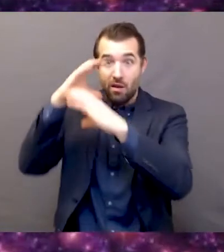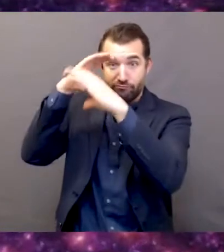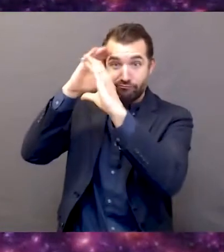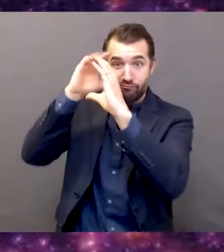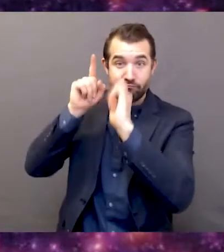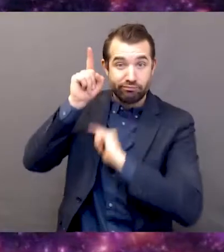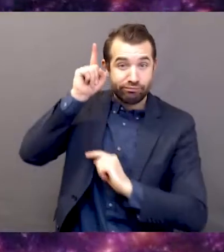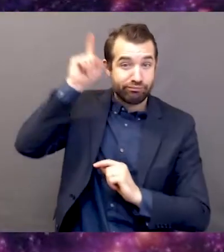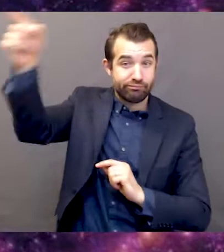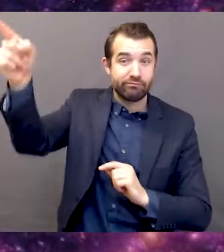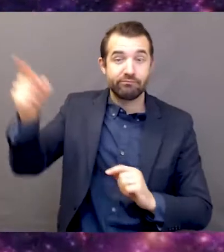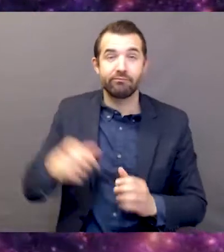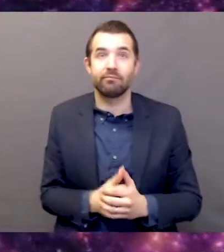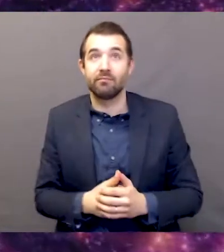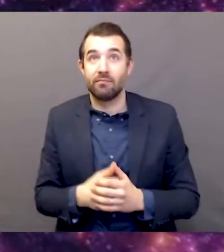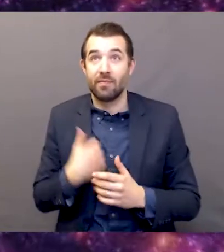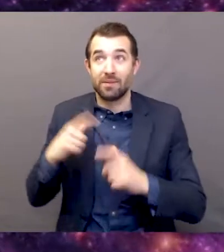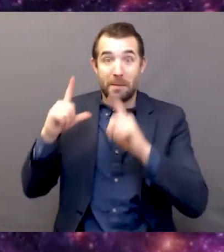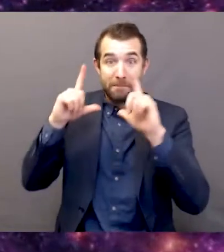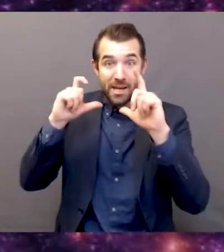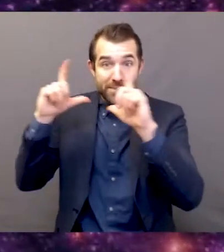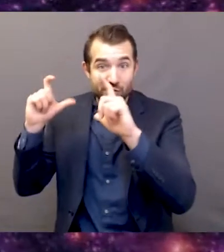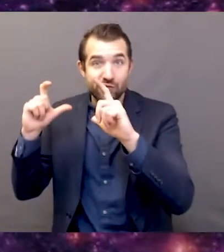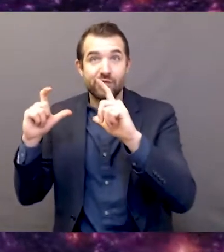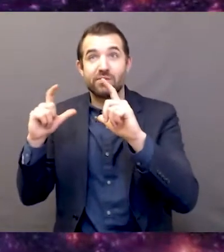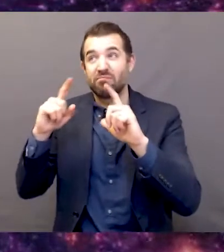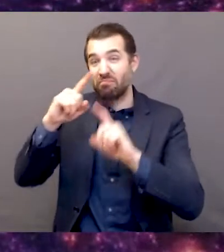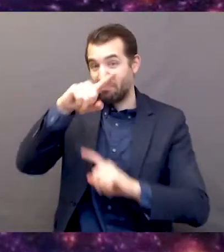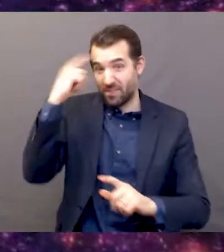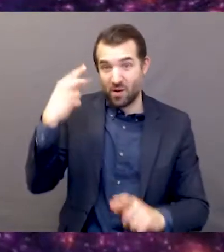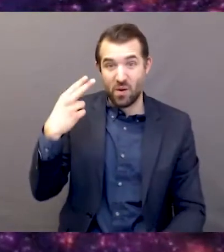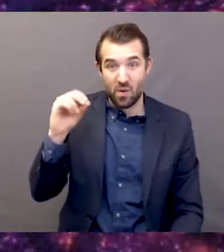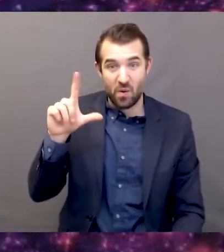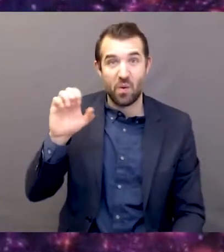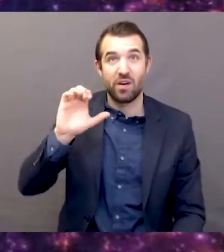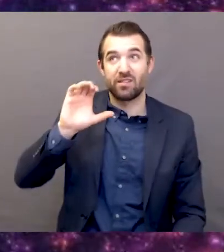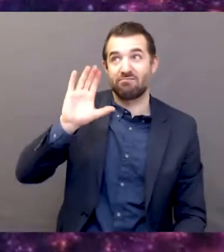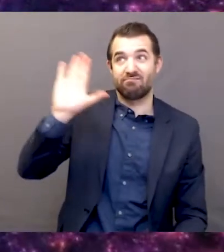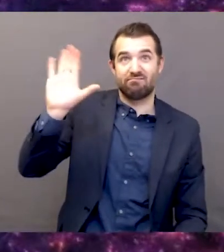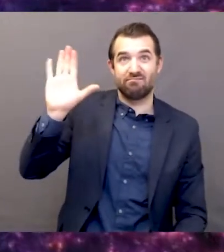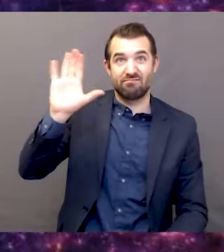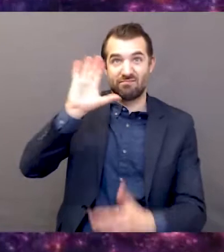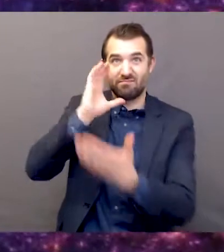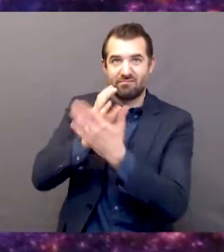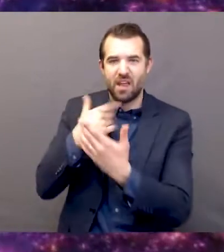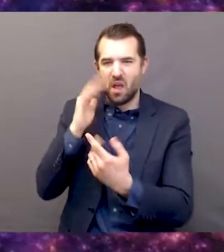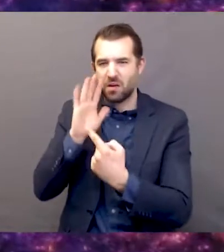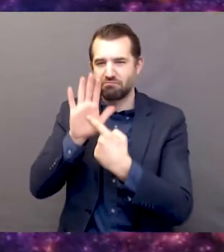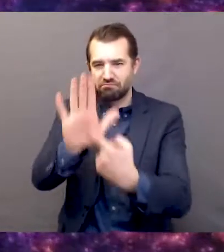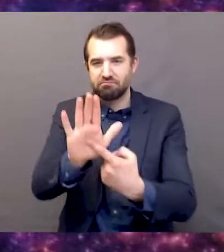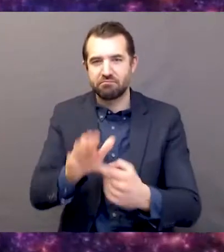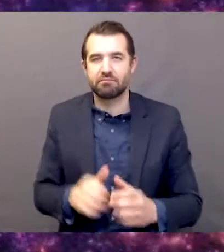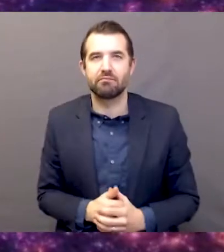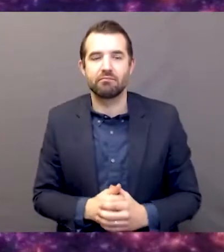mass, one was able to image the black hole shadow for M87. And I will show you that movie here as we